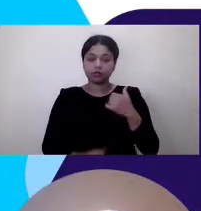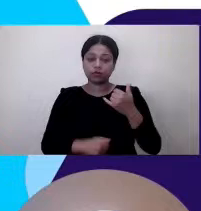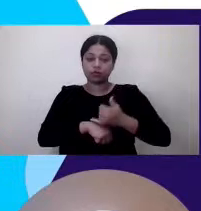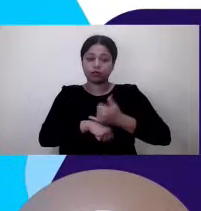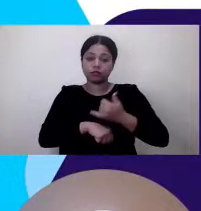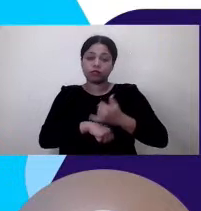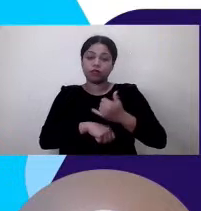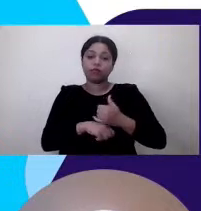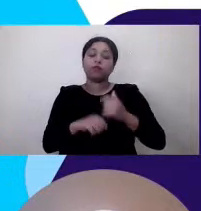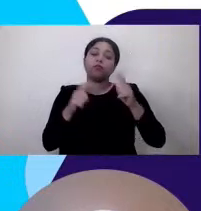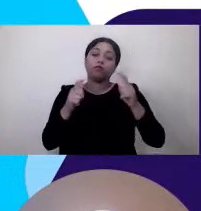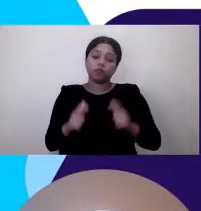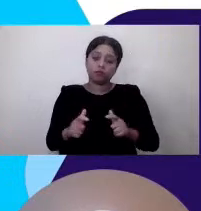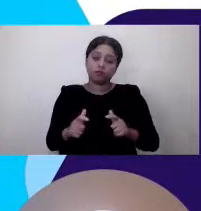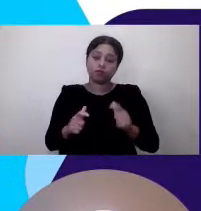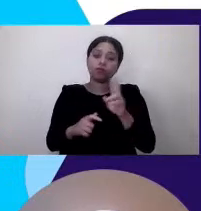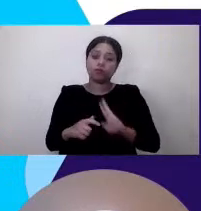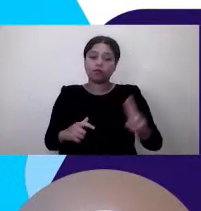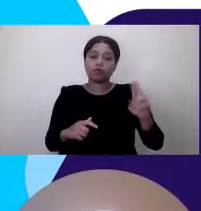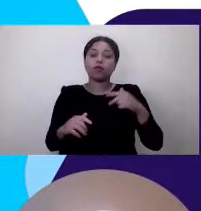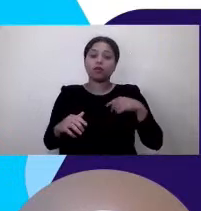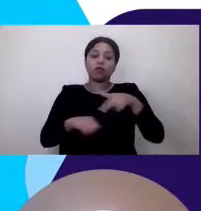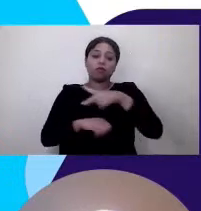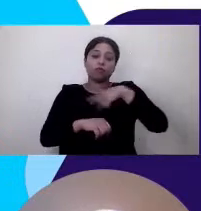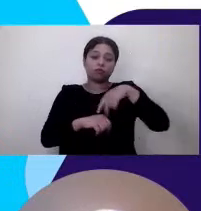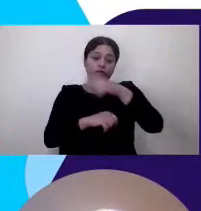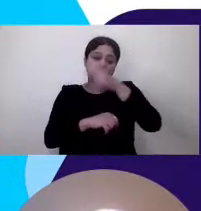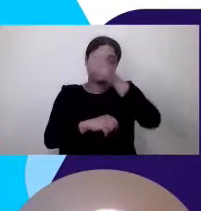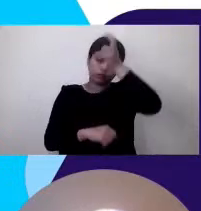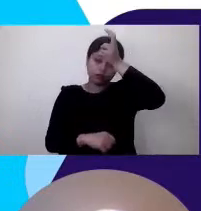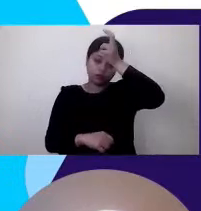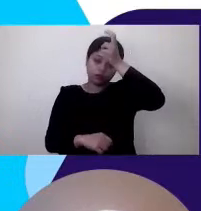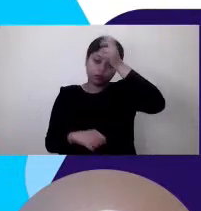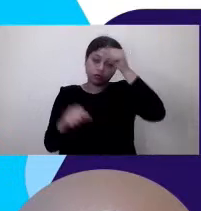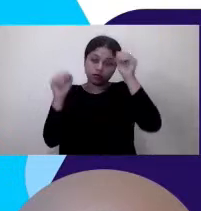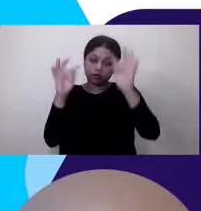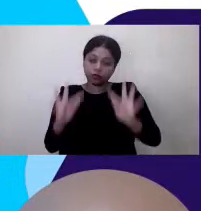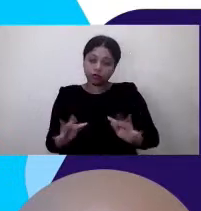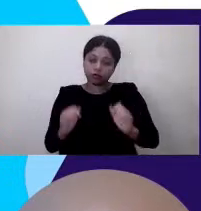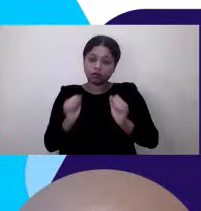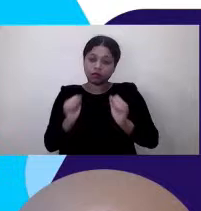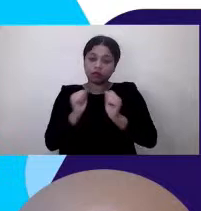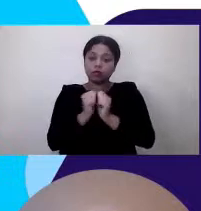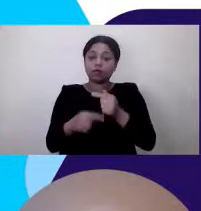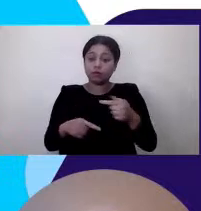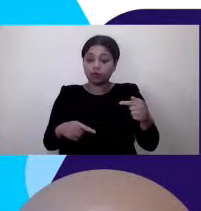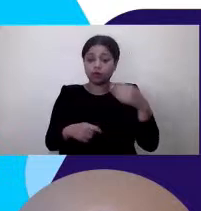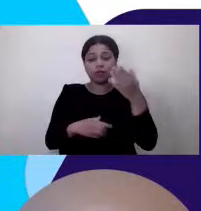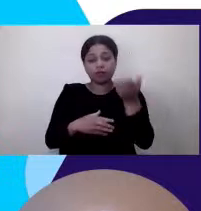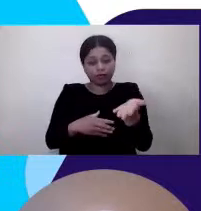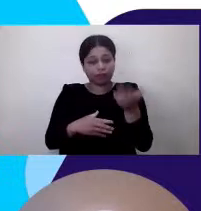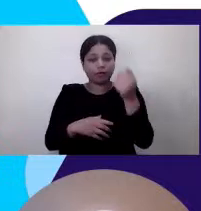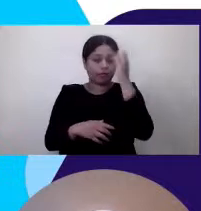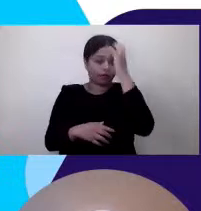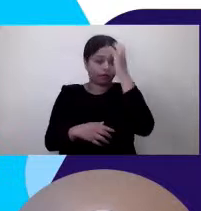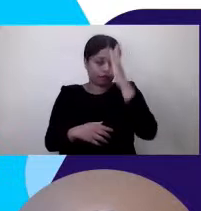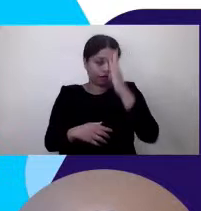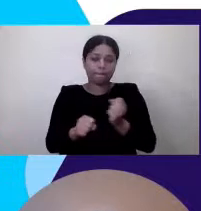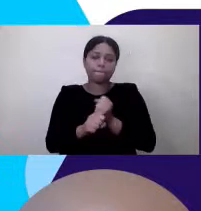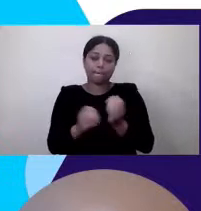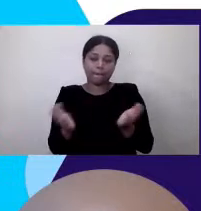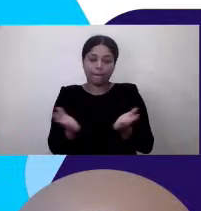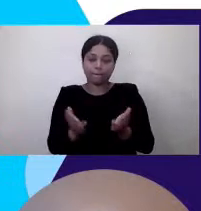very happy to be part of the ELT Week Brazil this year. My presentation is about the idea of green